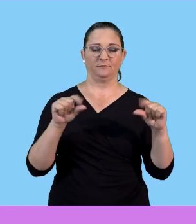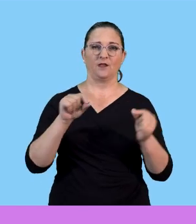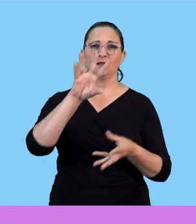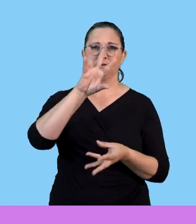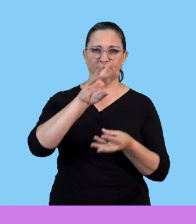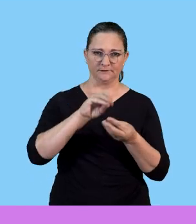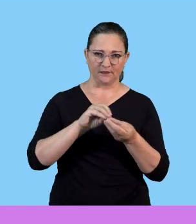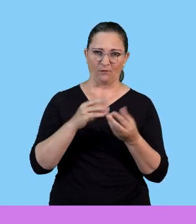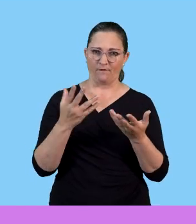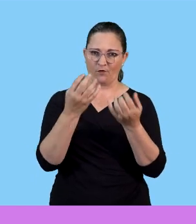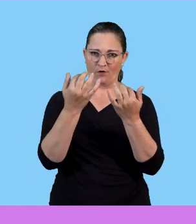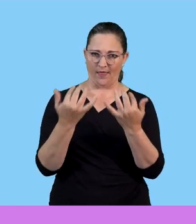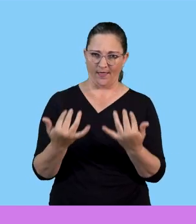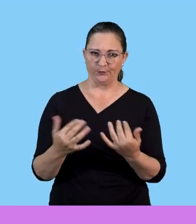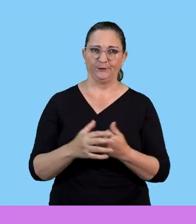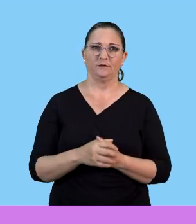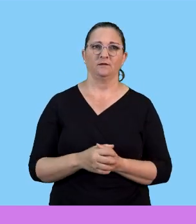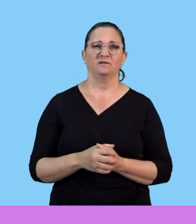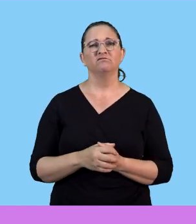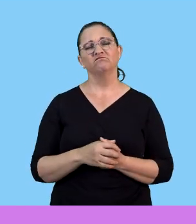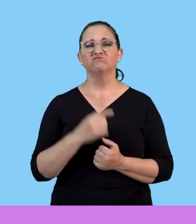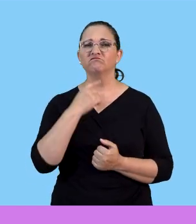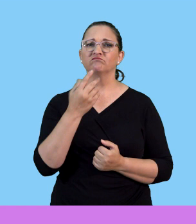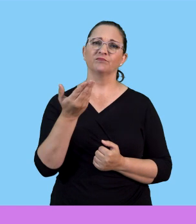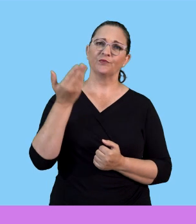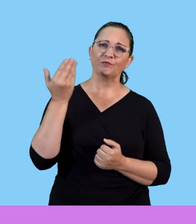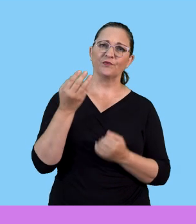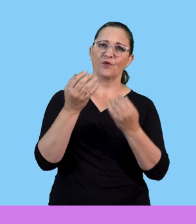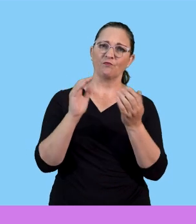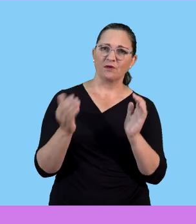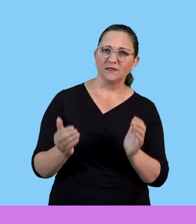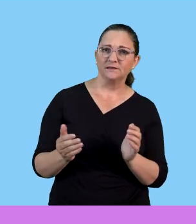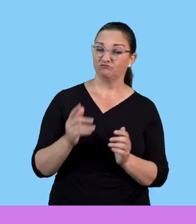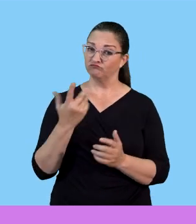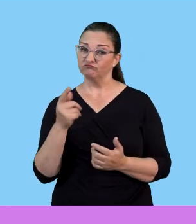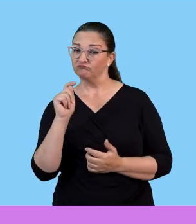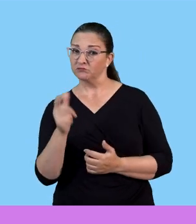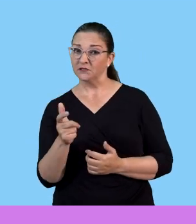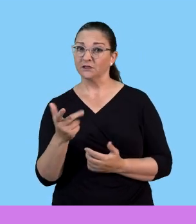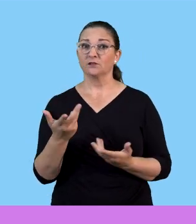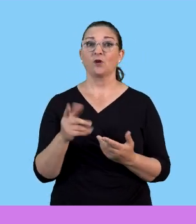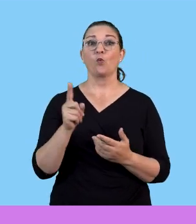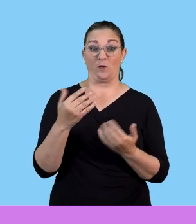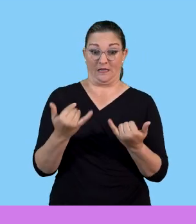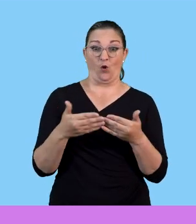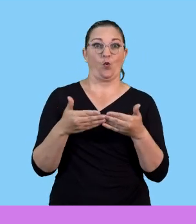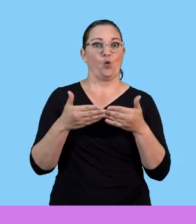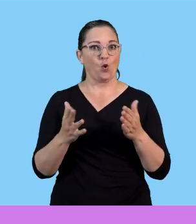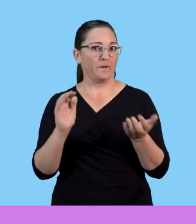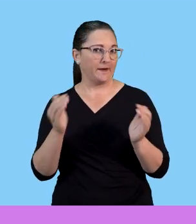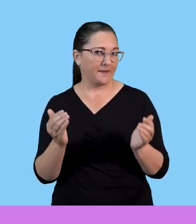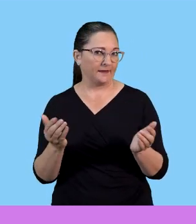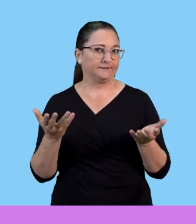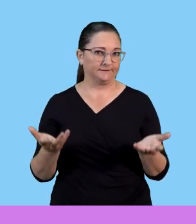is due. There's a summary of the account telling you what was the previous balance, did you pay, and what